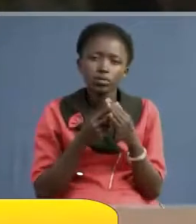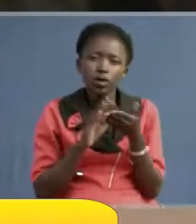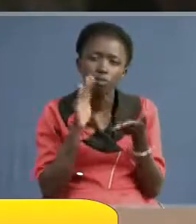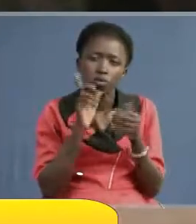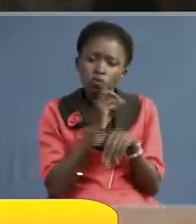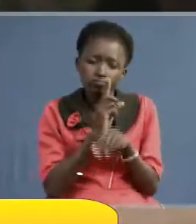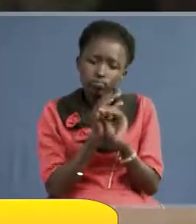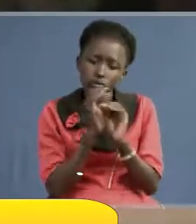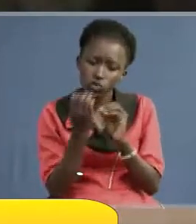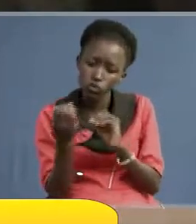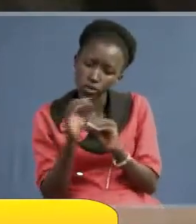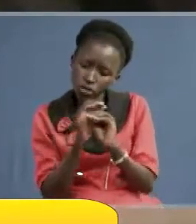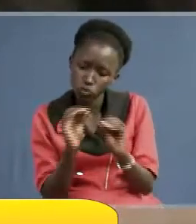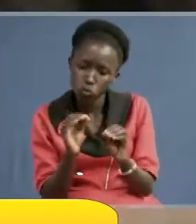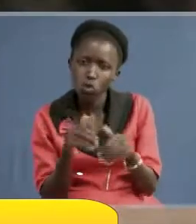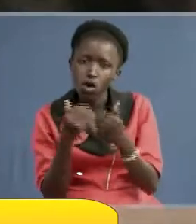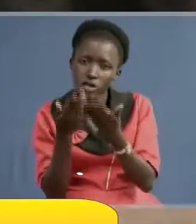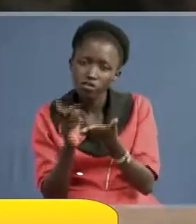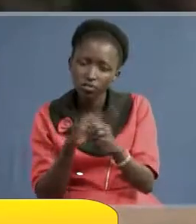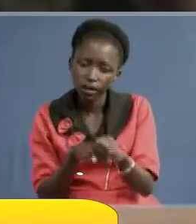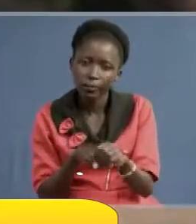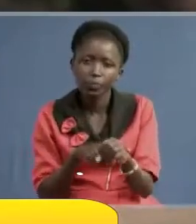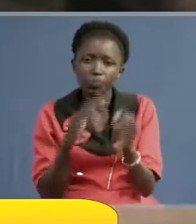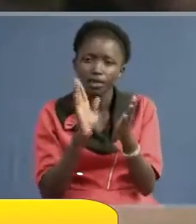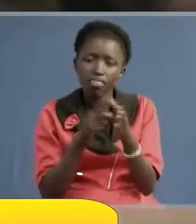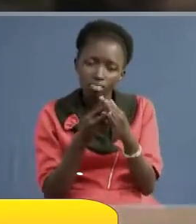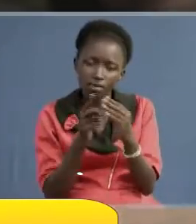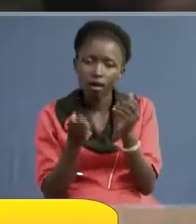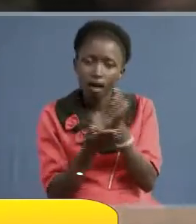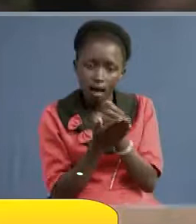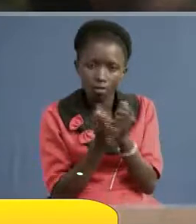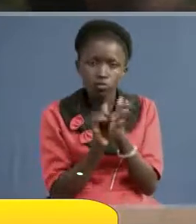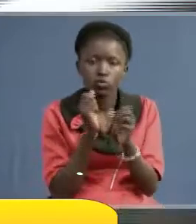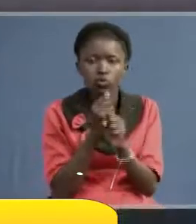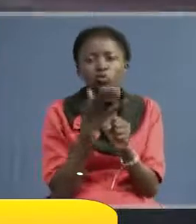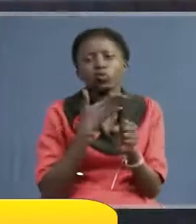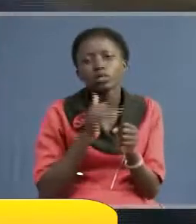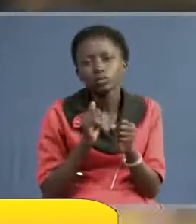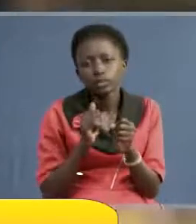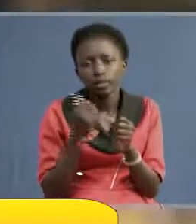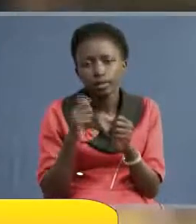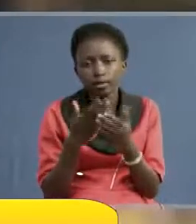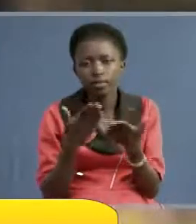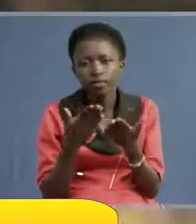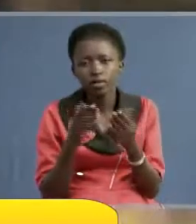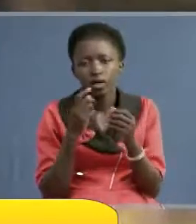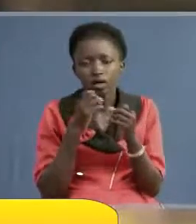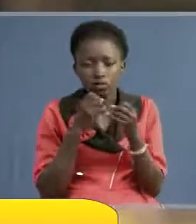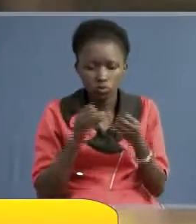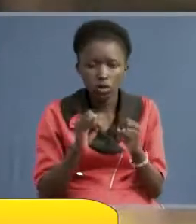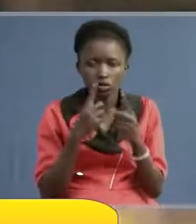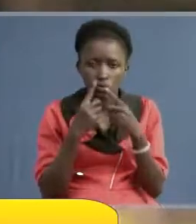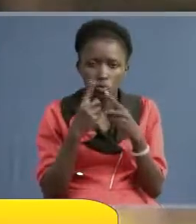more strict to their children. They should give them time. They should also help them to do what they want. Trying to get an avenue to talk